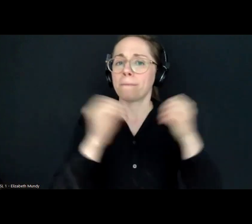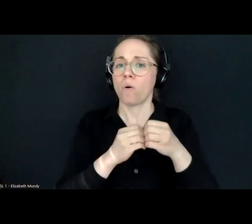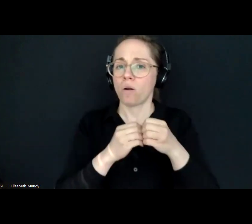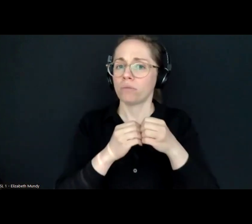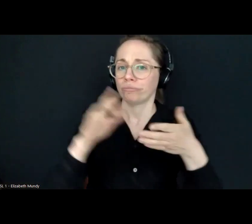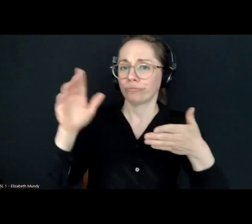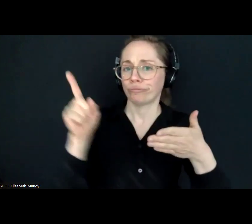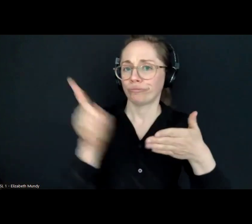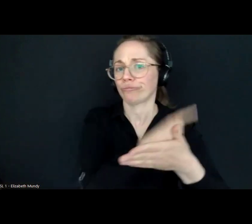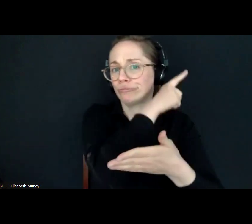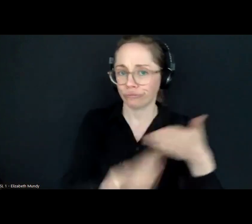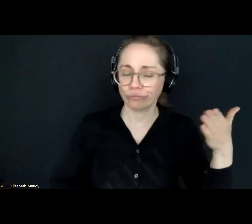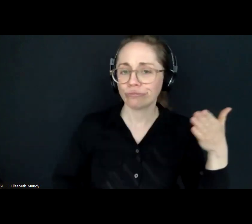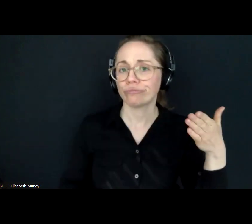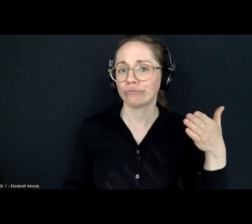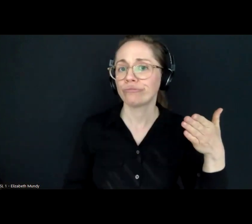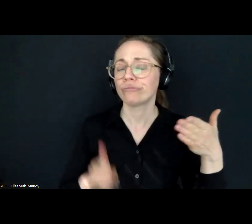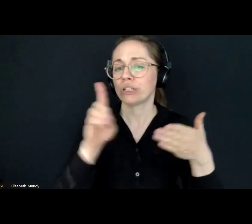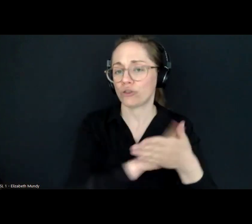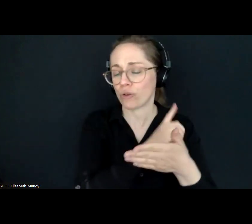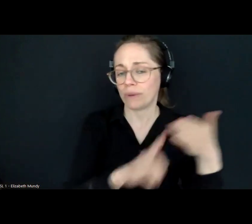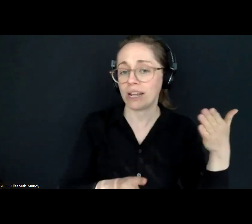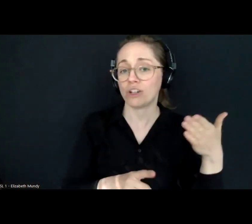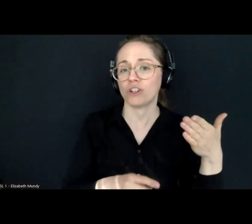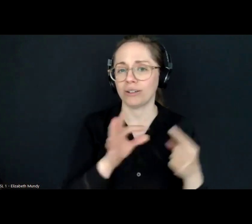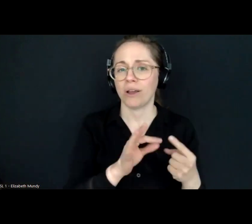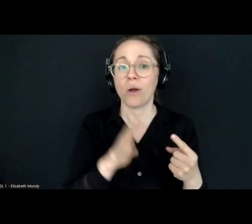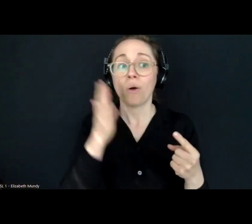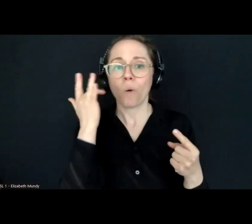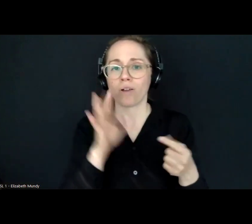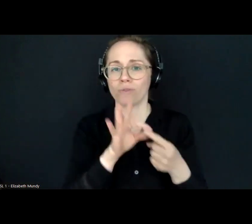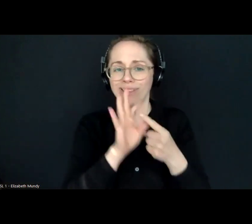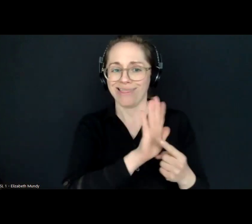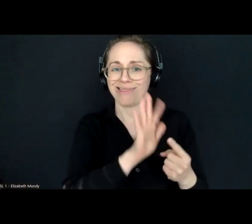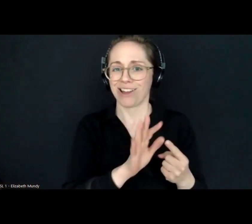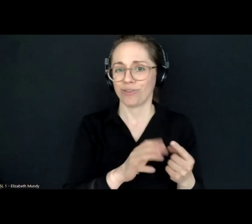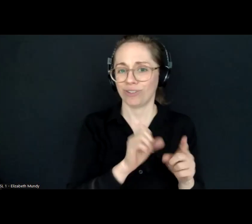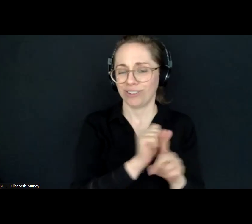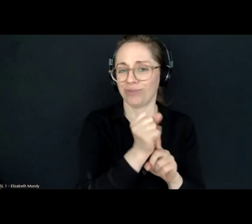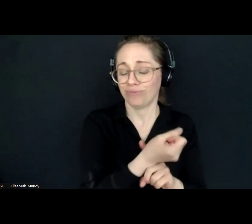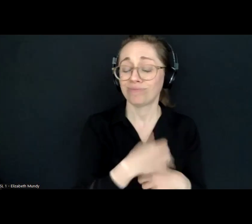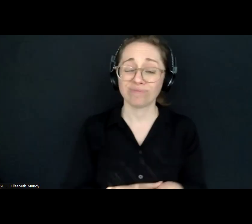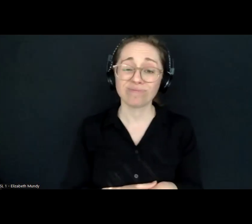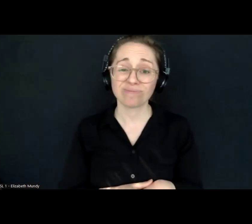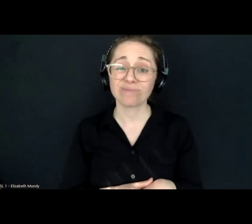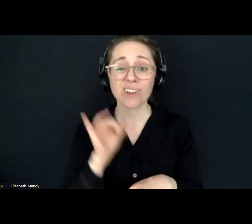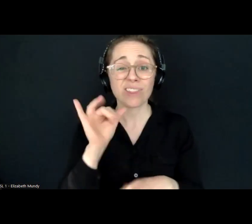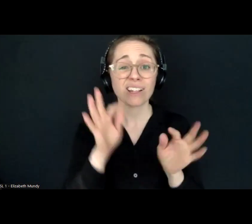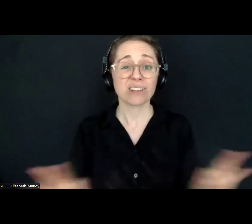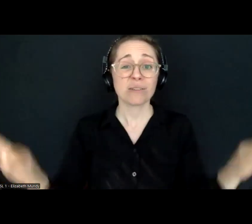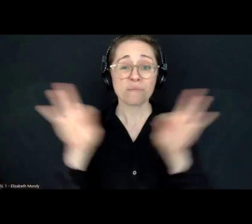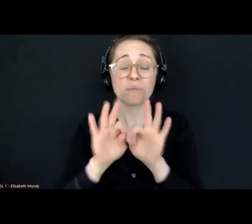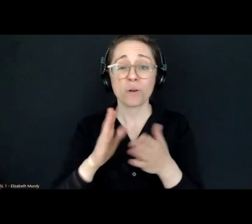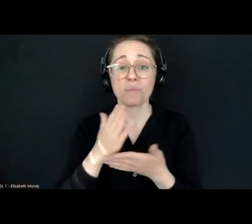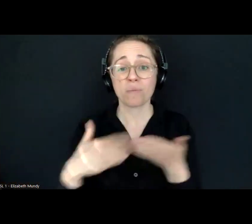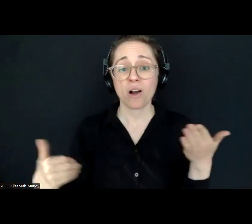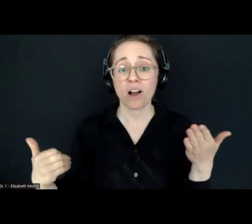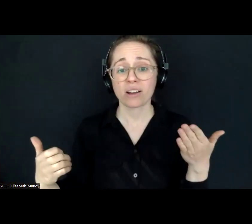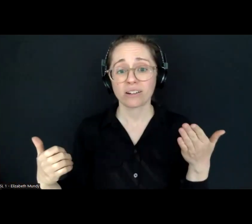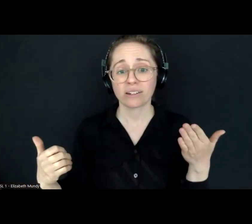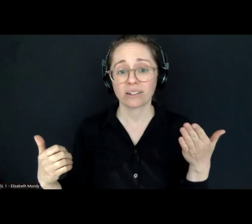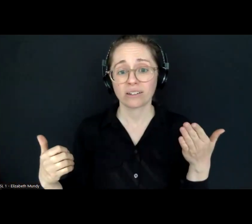to them and their circumstances. So that's a really important aspect, and I think that the master